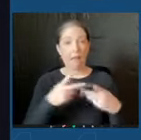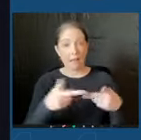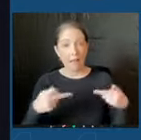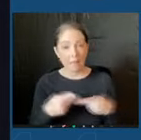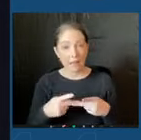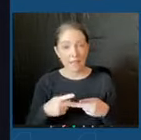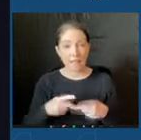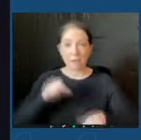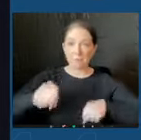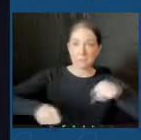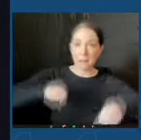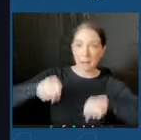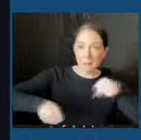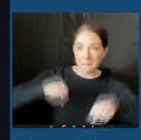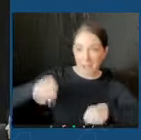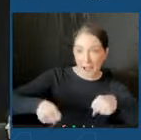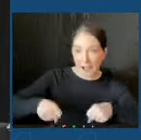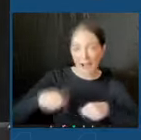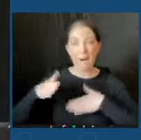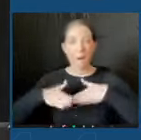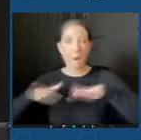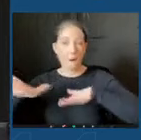biking and walking to school.